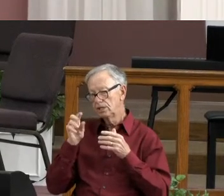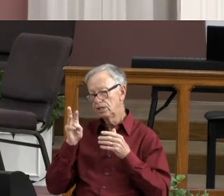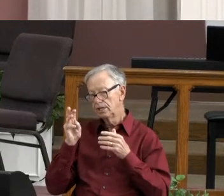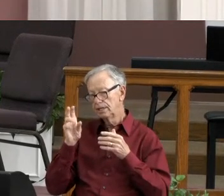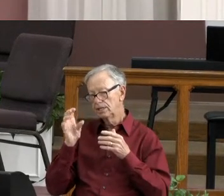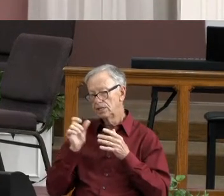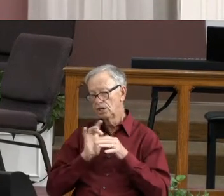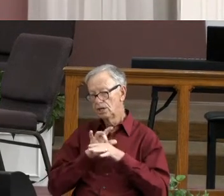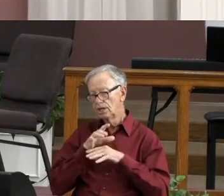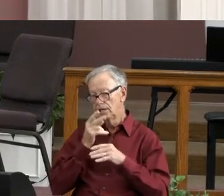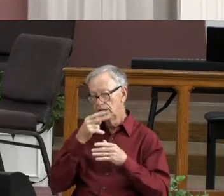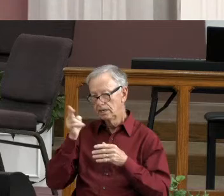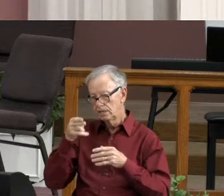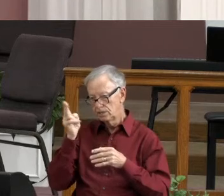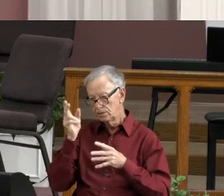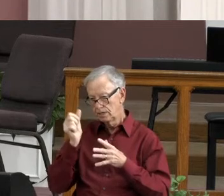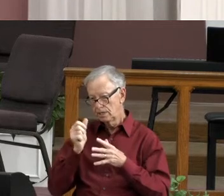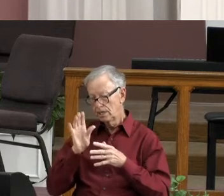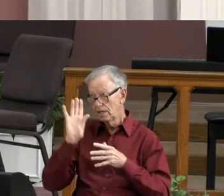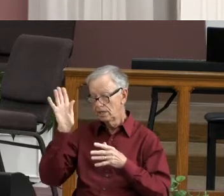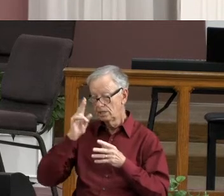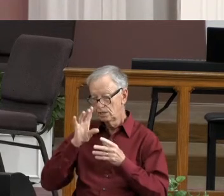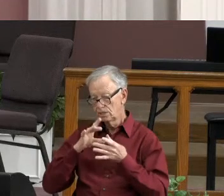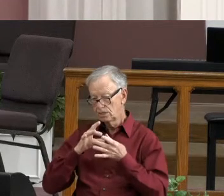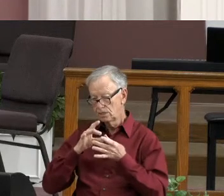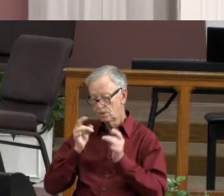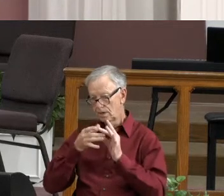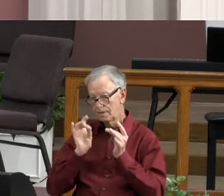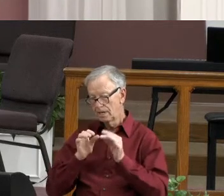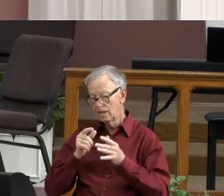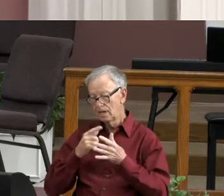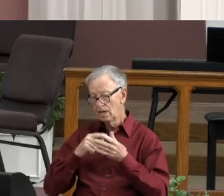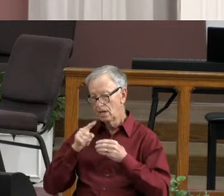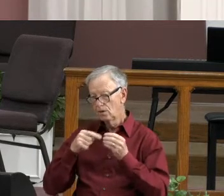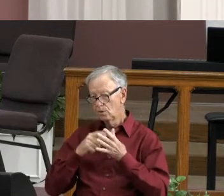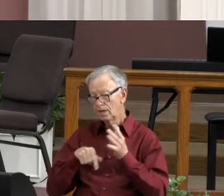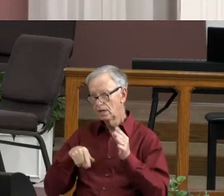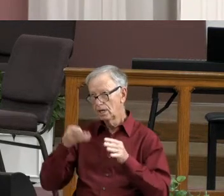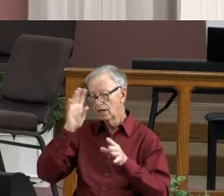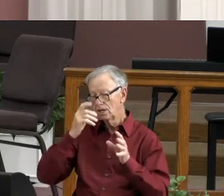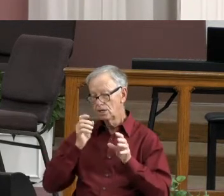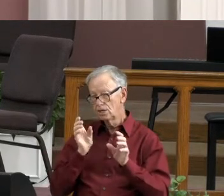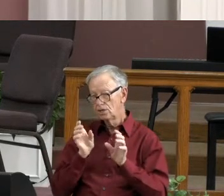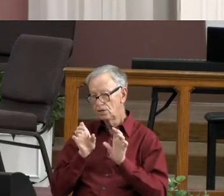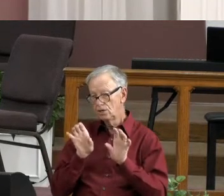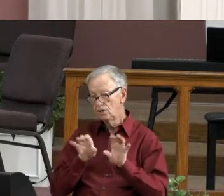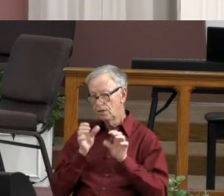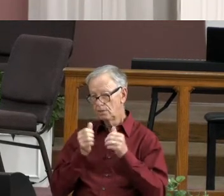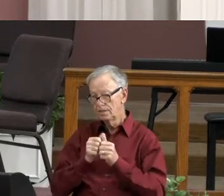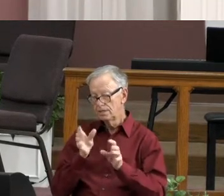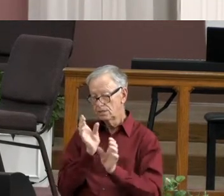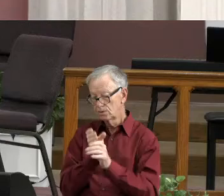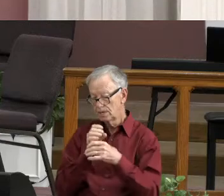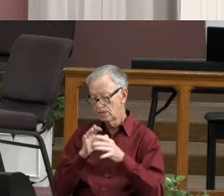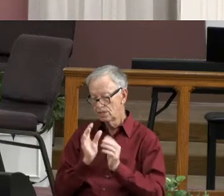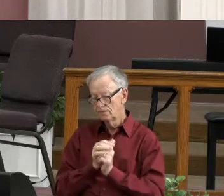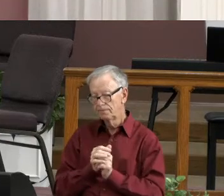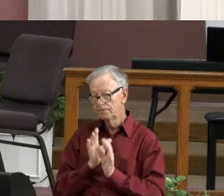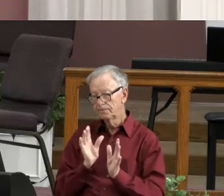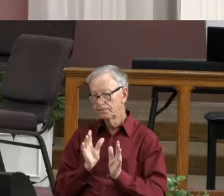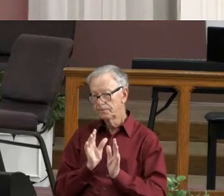his story, about what God is doing with his creation.